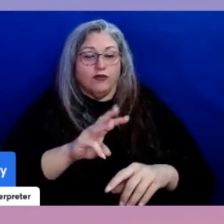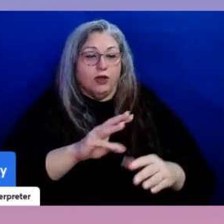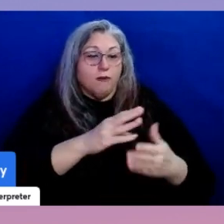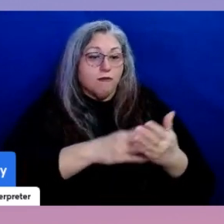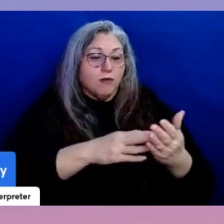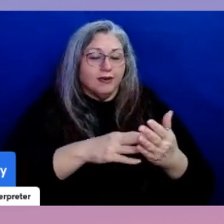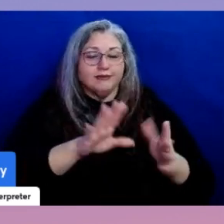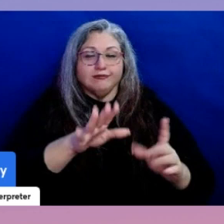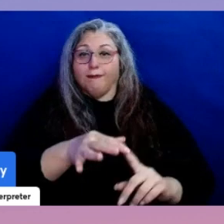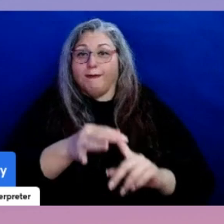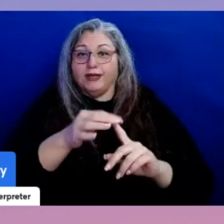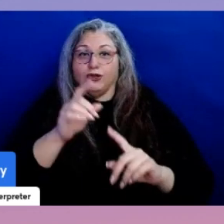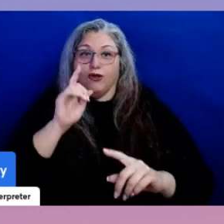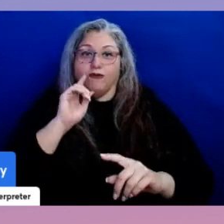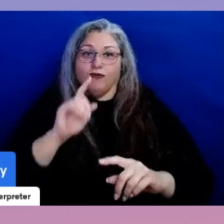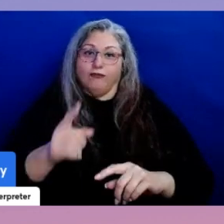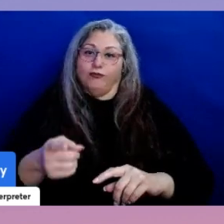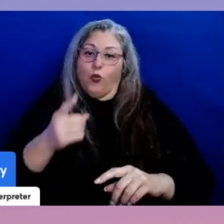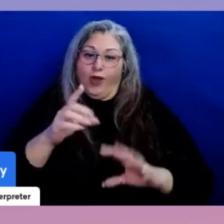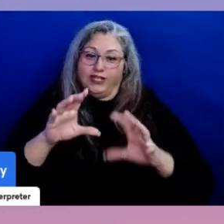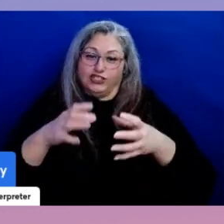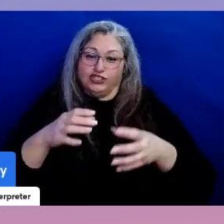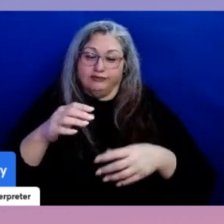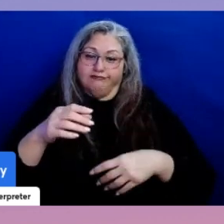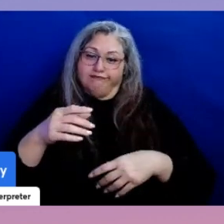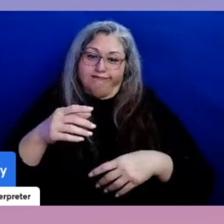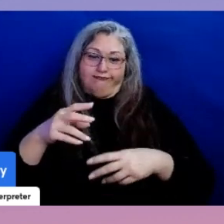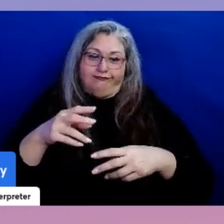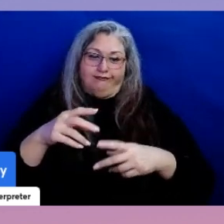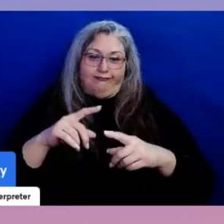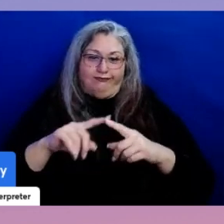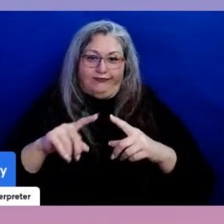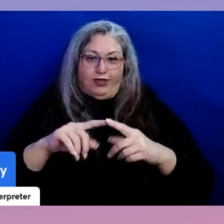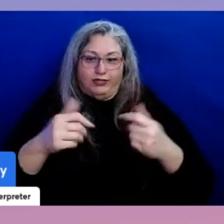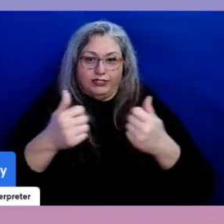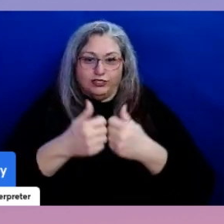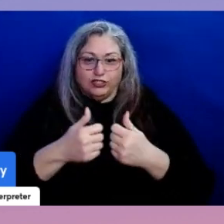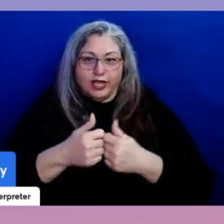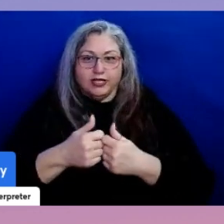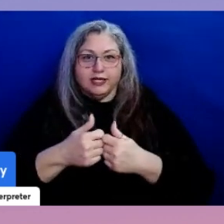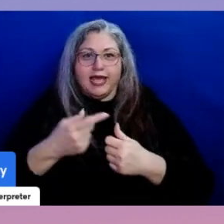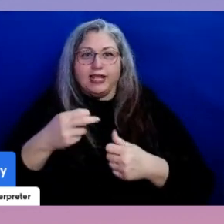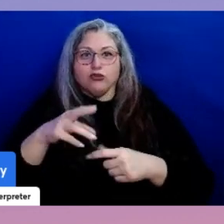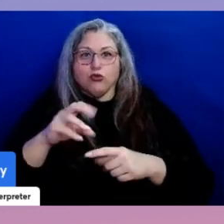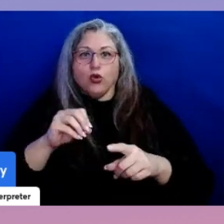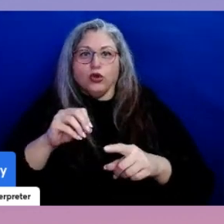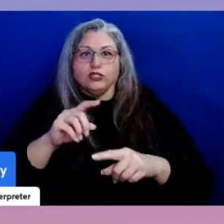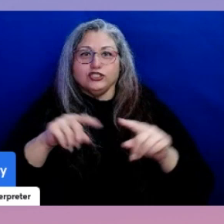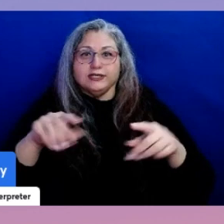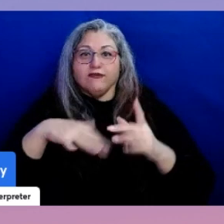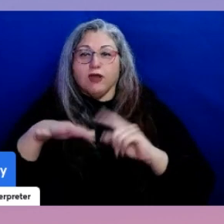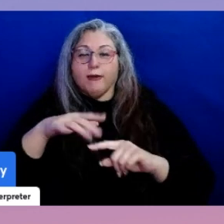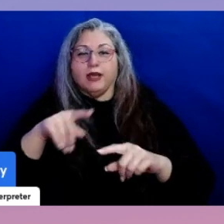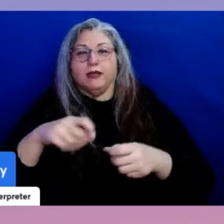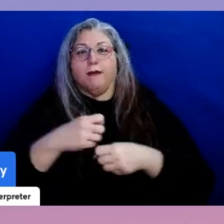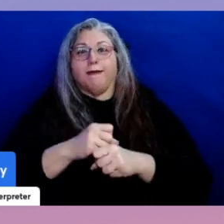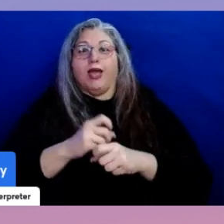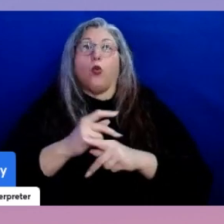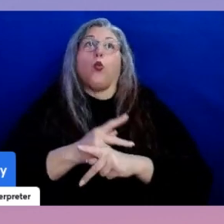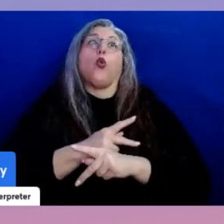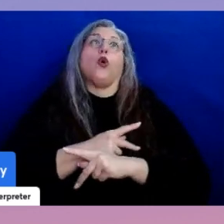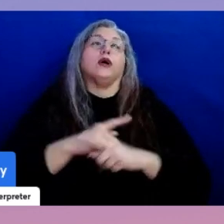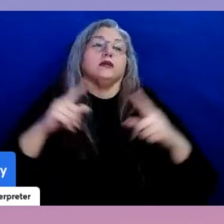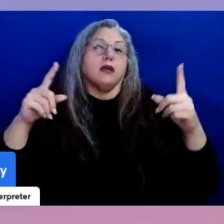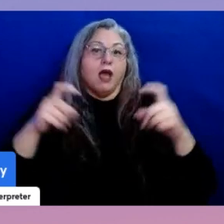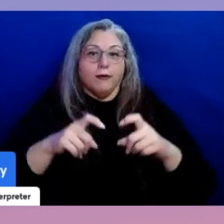heterogeneous environments, can be challenging. Integration with third-party tools and technologies further complicates the landscape.